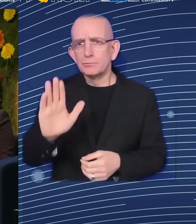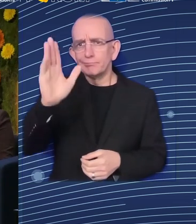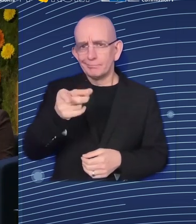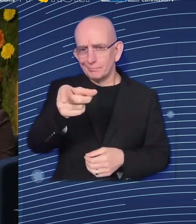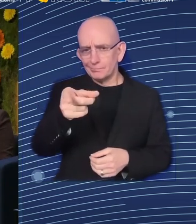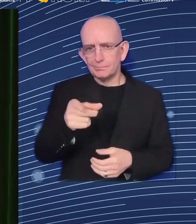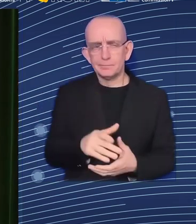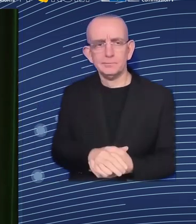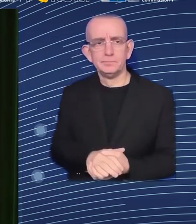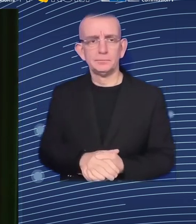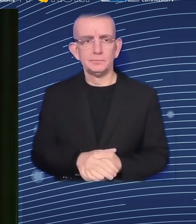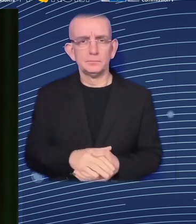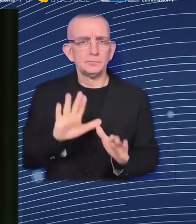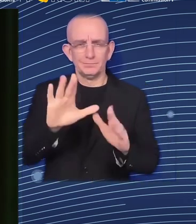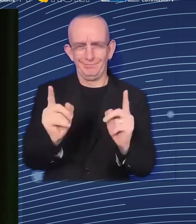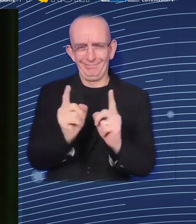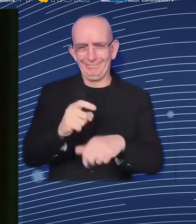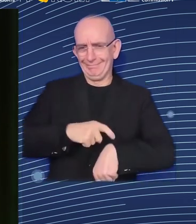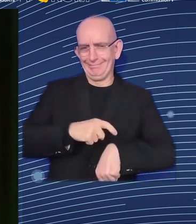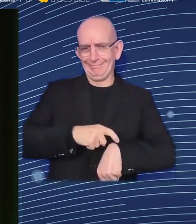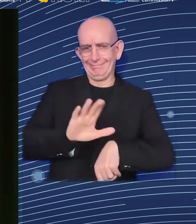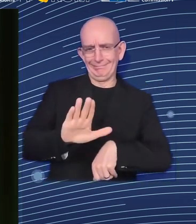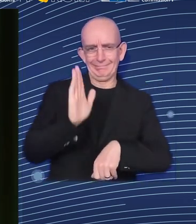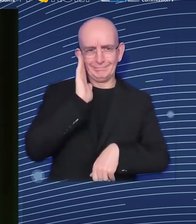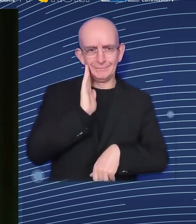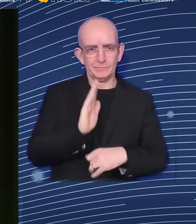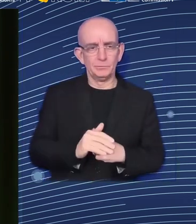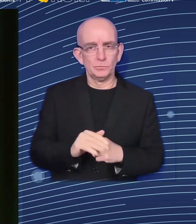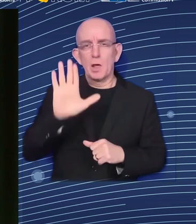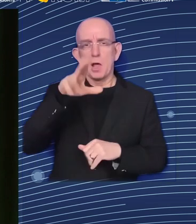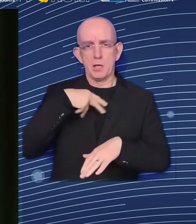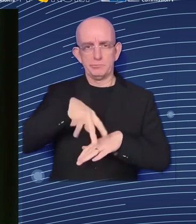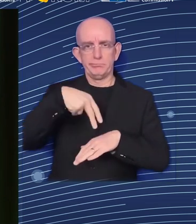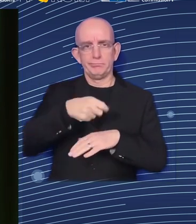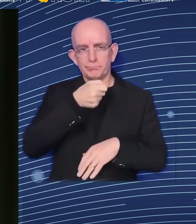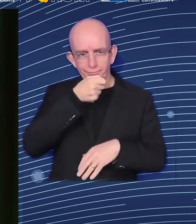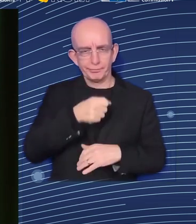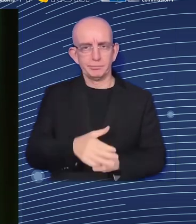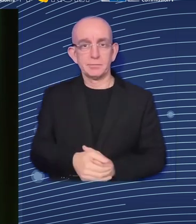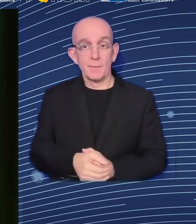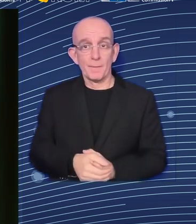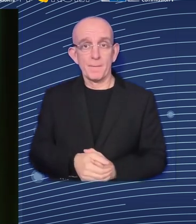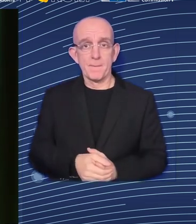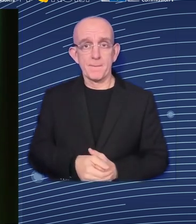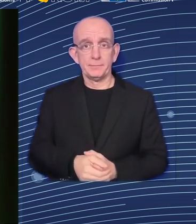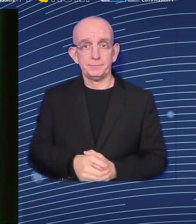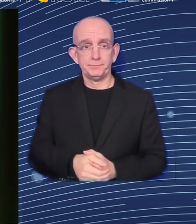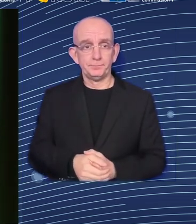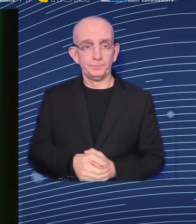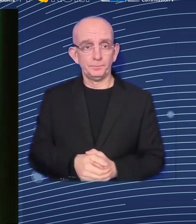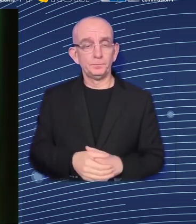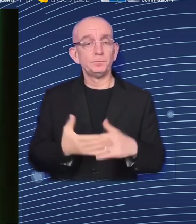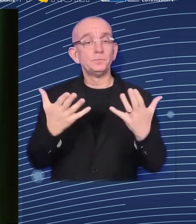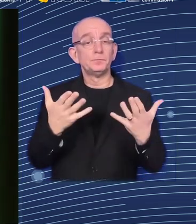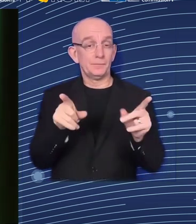what she said. The same thing happens not only for women, but we provide job coaching